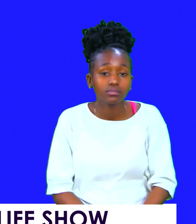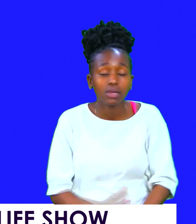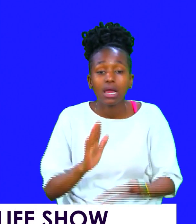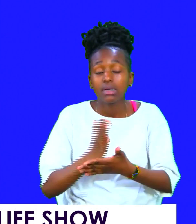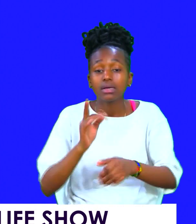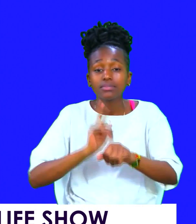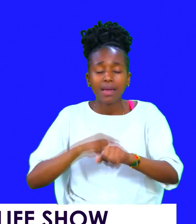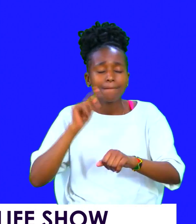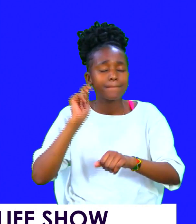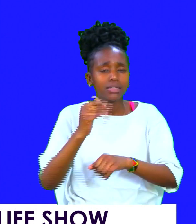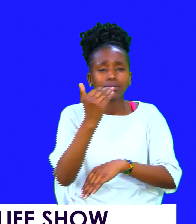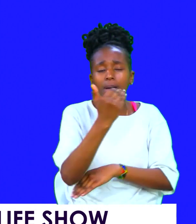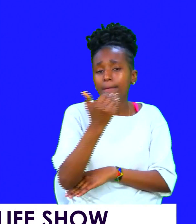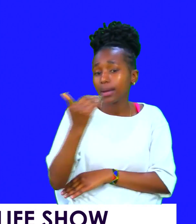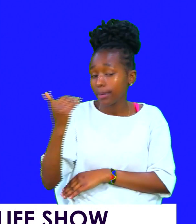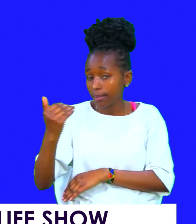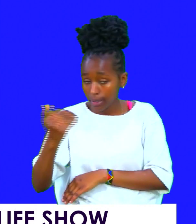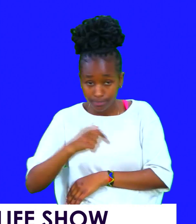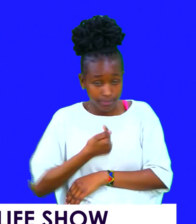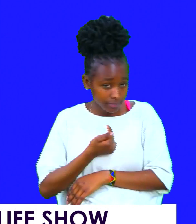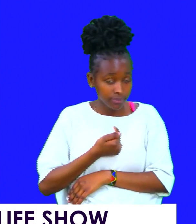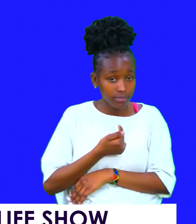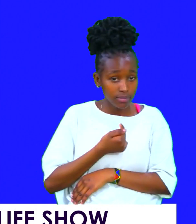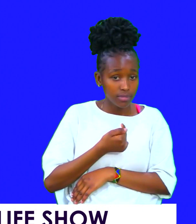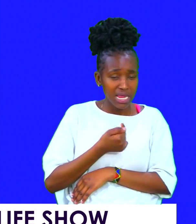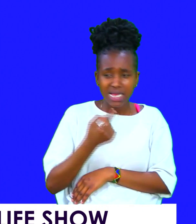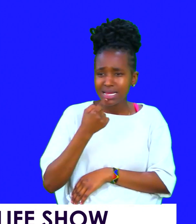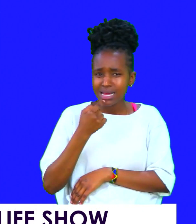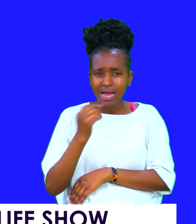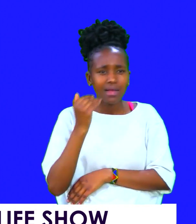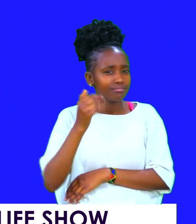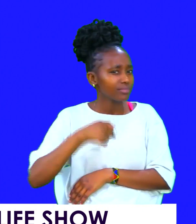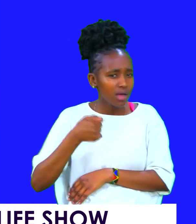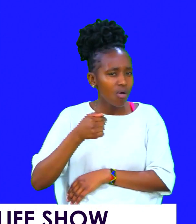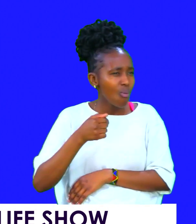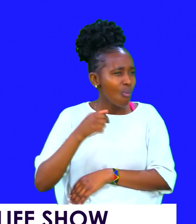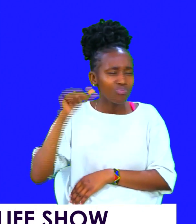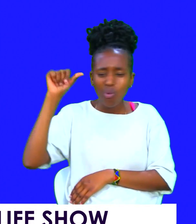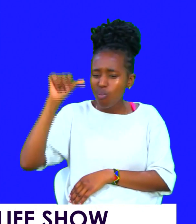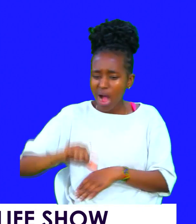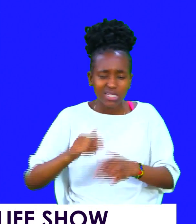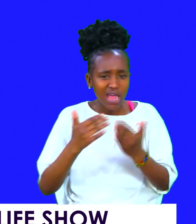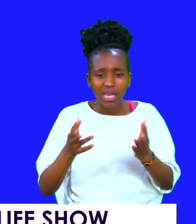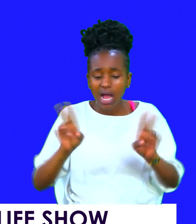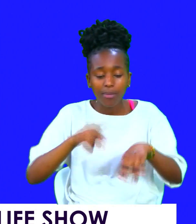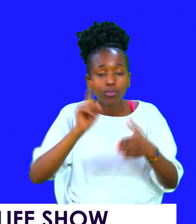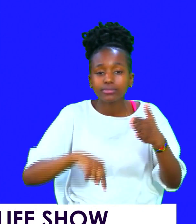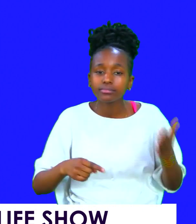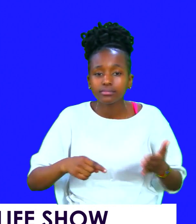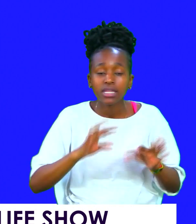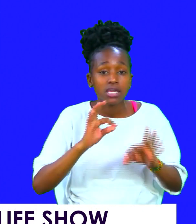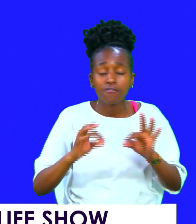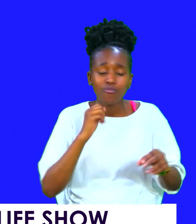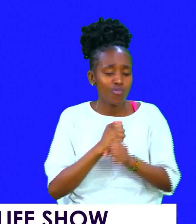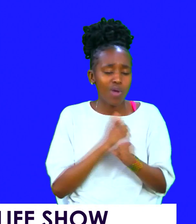Sometimes you need to ask yourself, before you are too anxious, what is the worst that can happen? When you deliver well, what